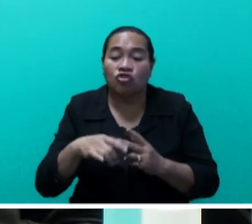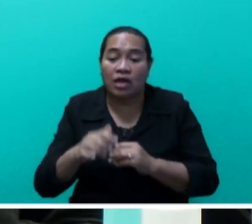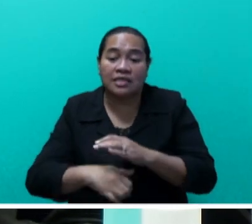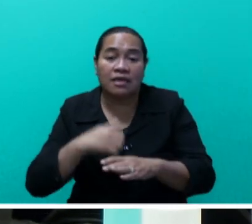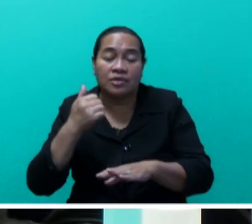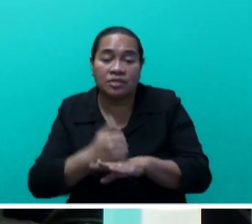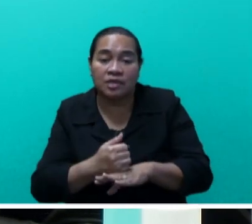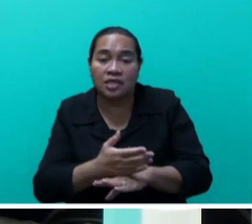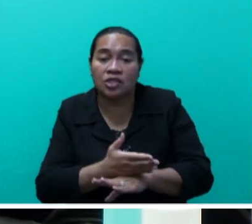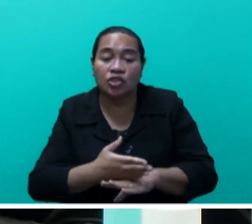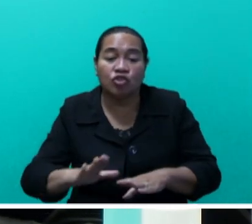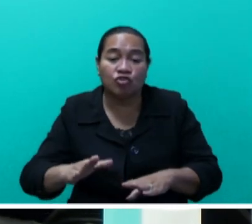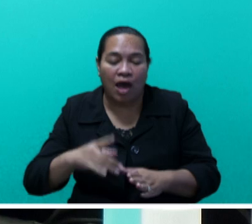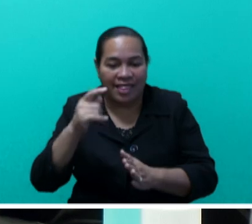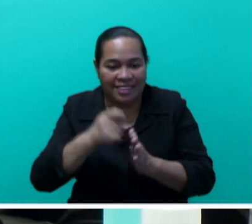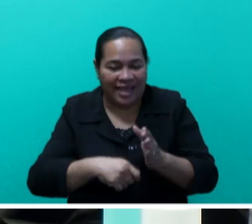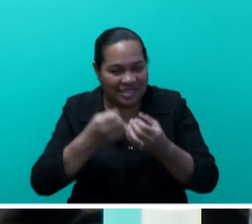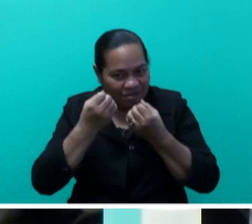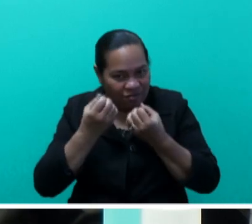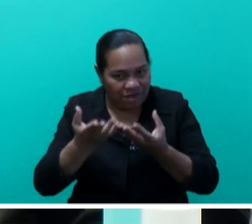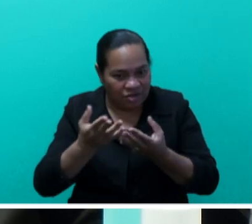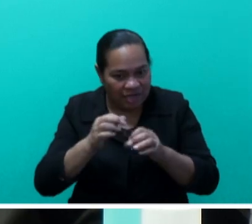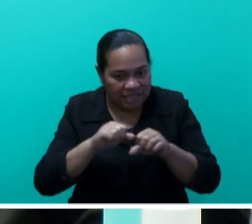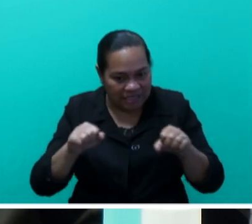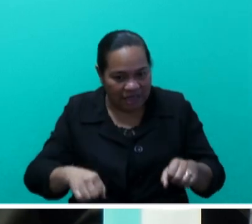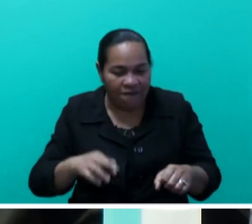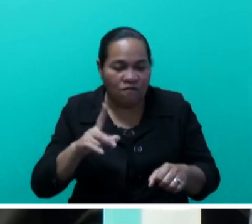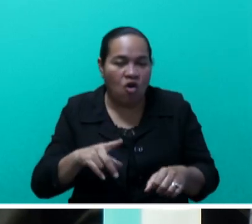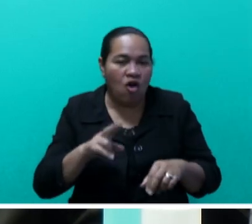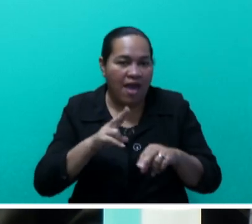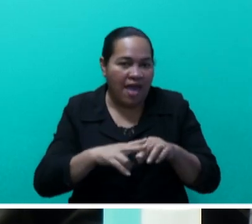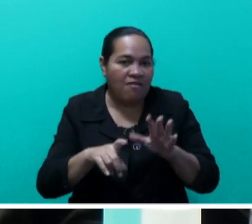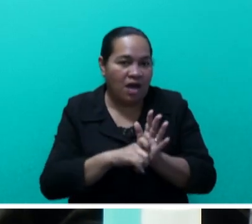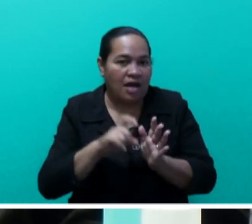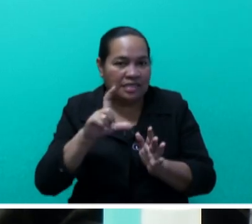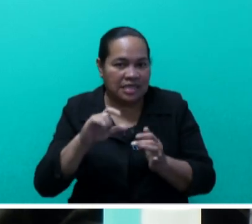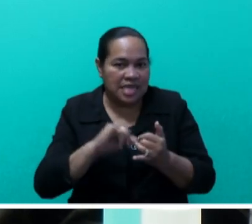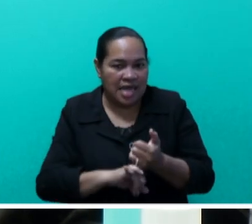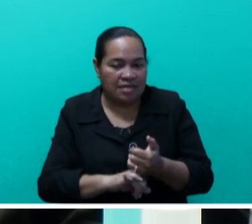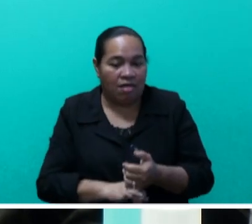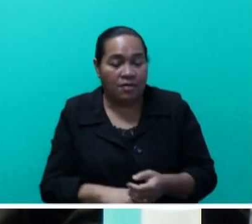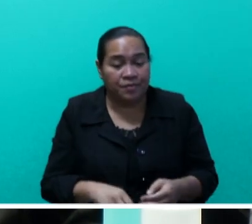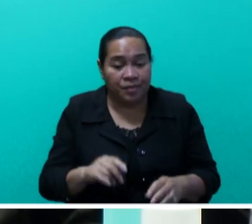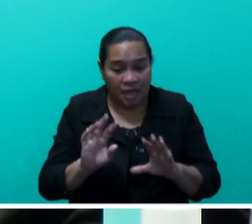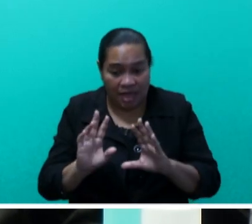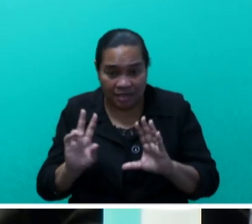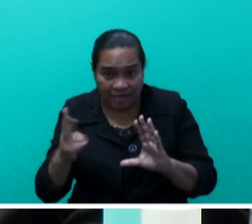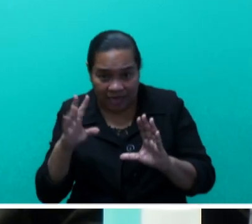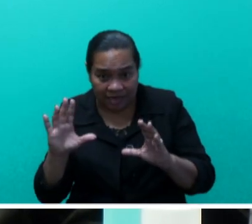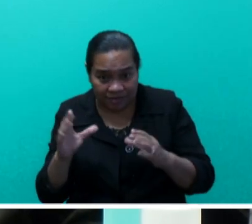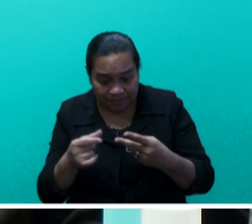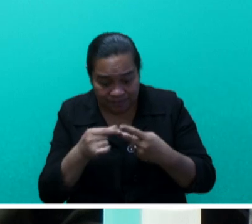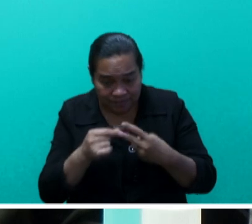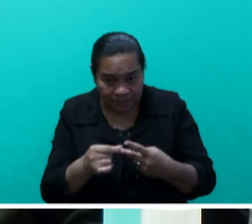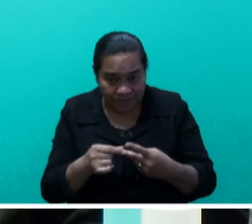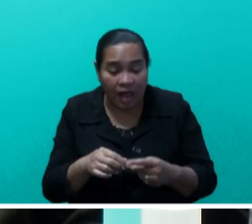new tax information system for FRCS. The reform area two, Mr. Speaker,